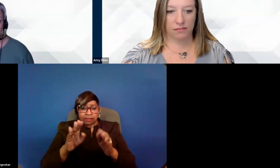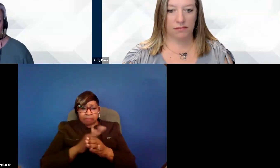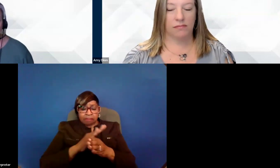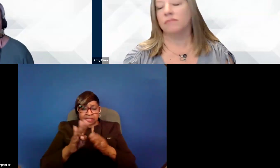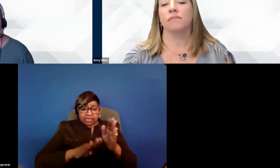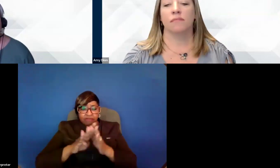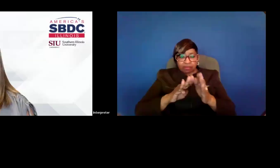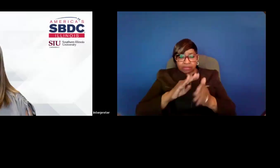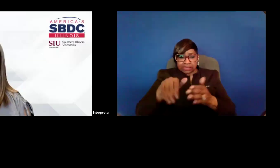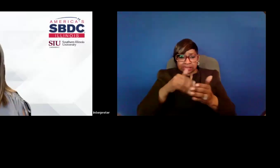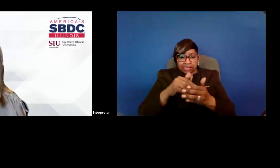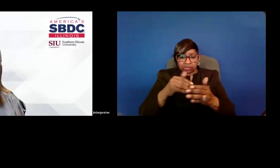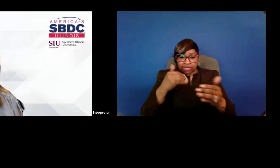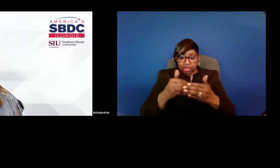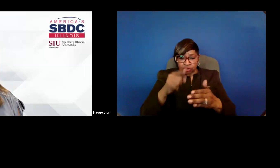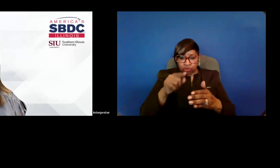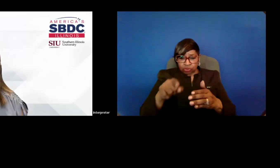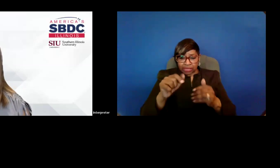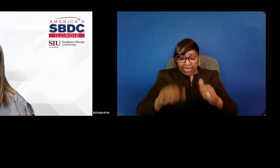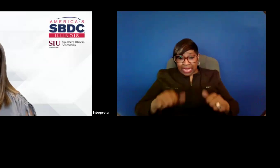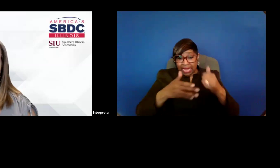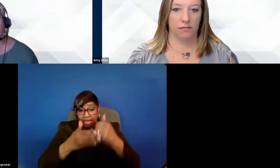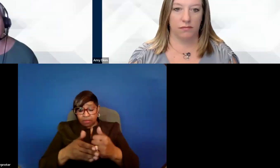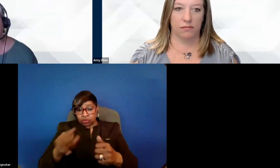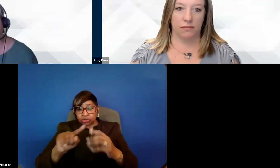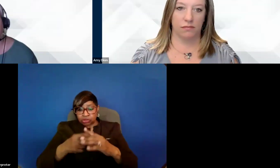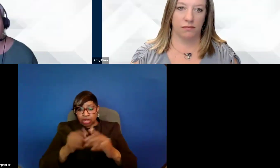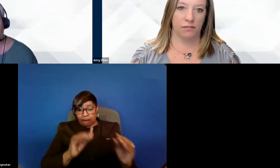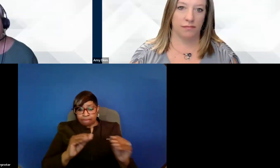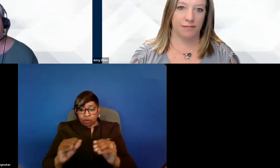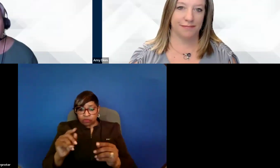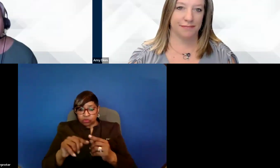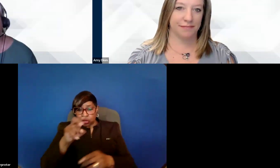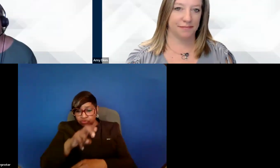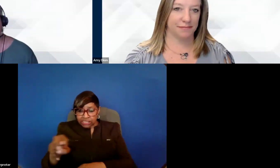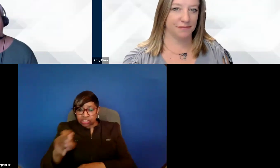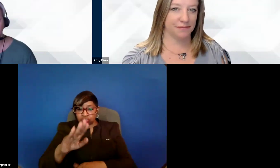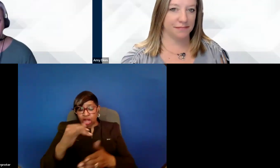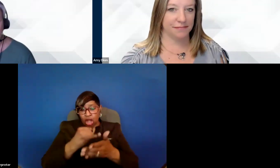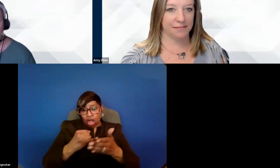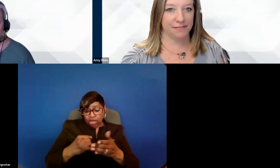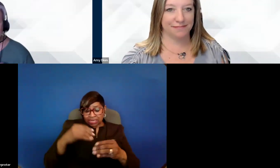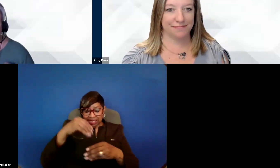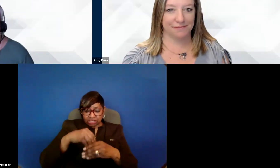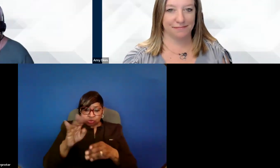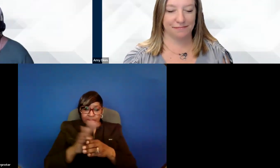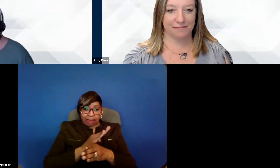you as you start to move towards transitioning your art into a